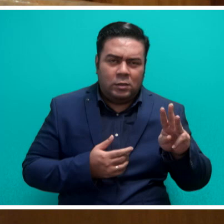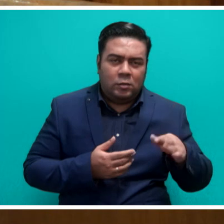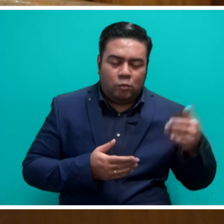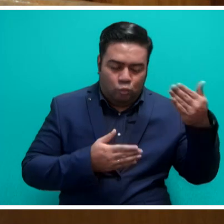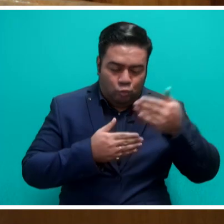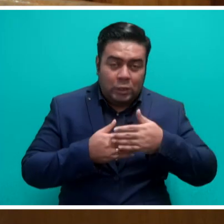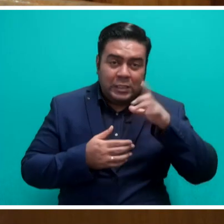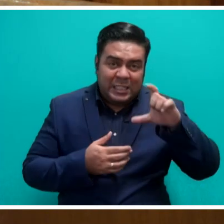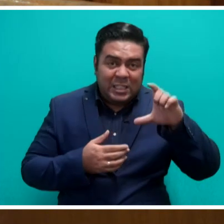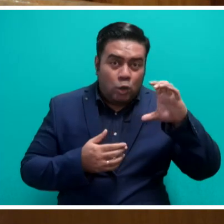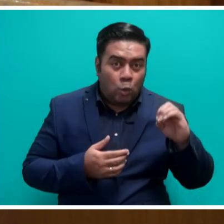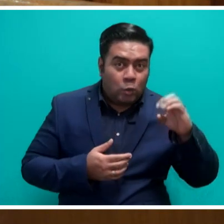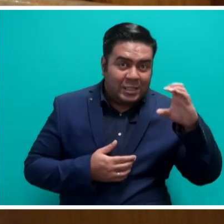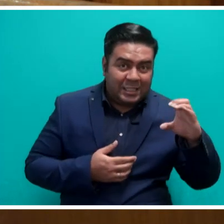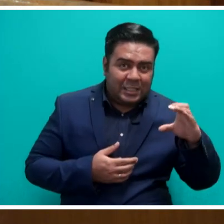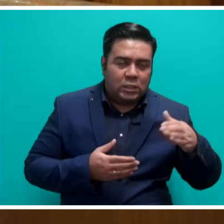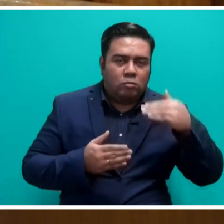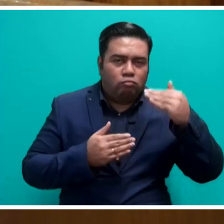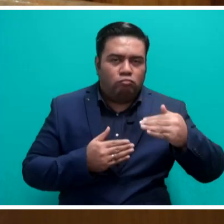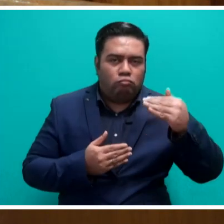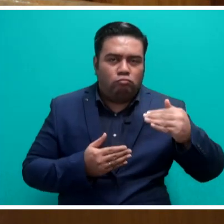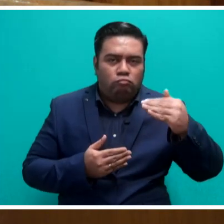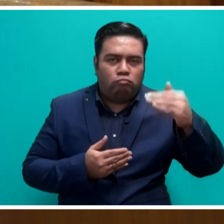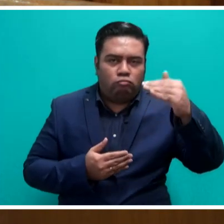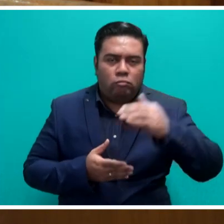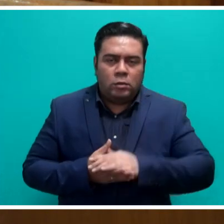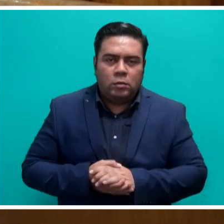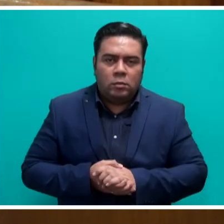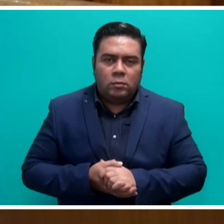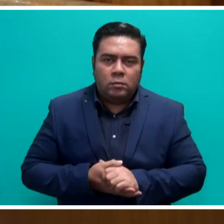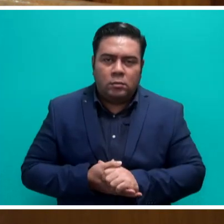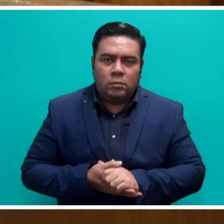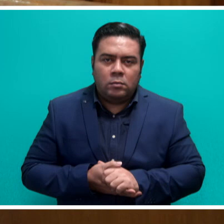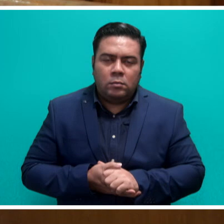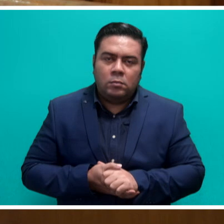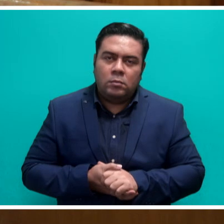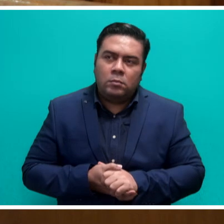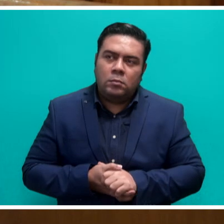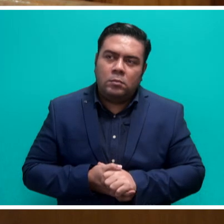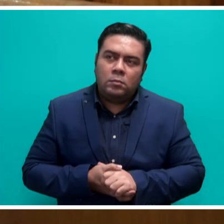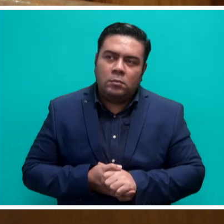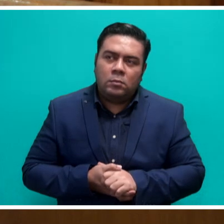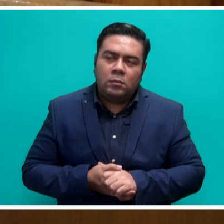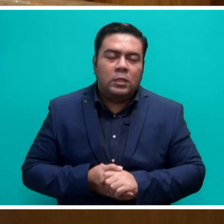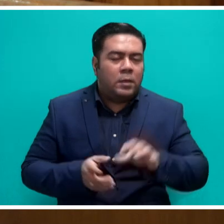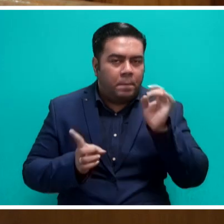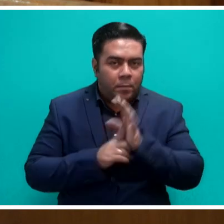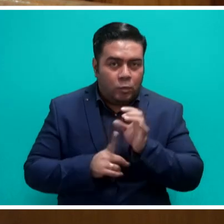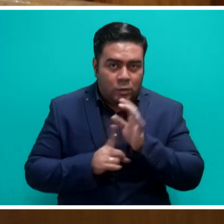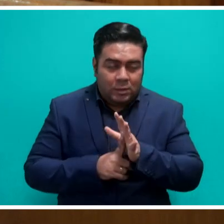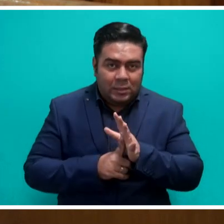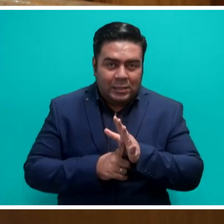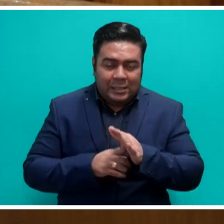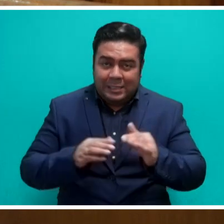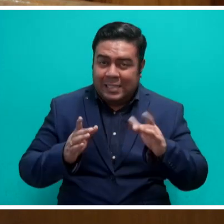laying the groundwork for establishing an independent secretariat. This step is pivotal in